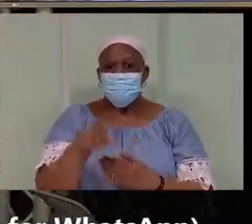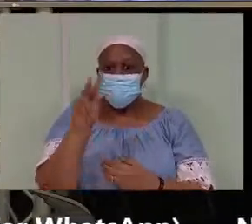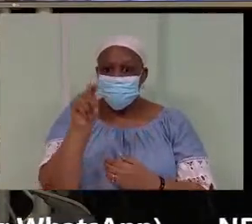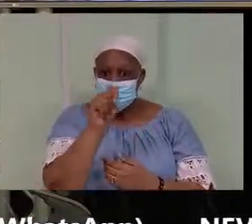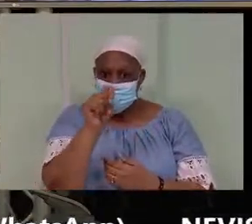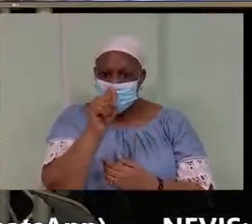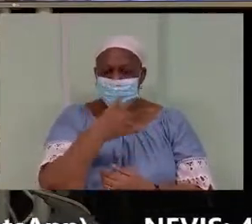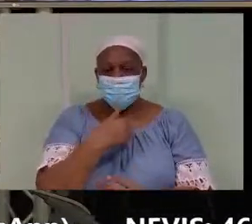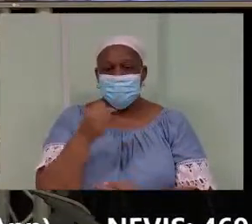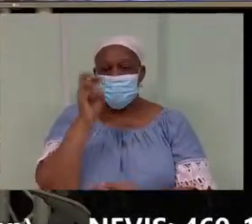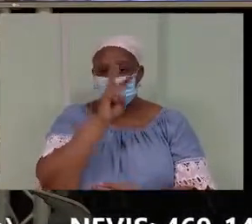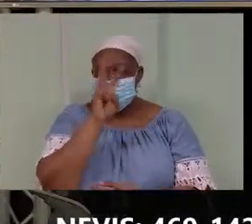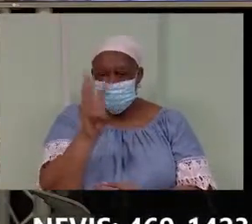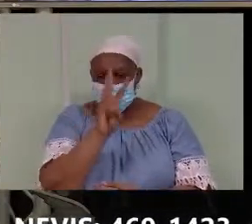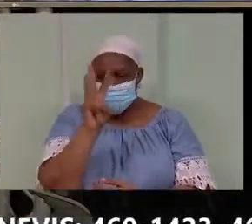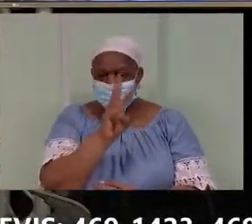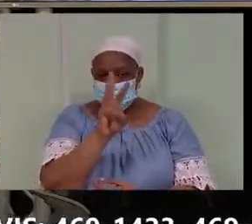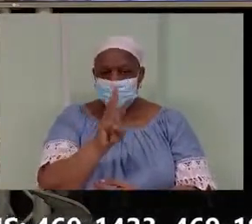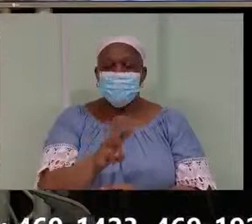and Wednesday.